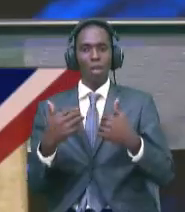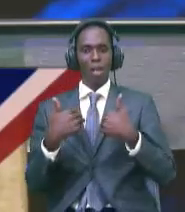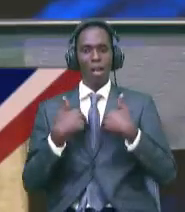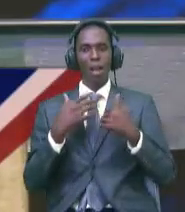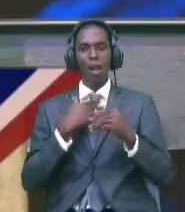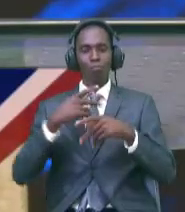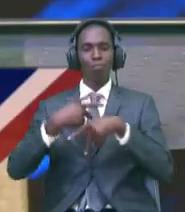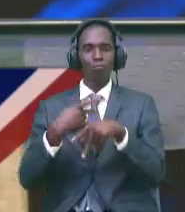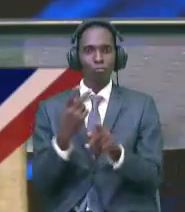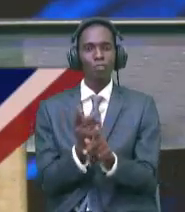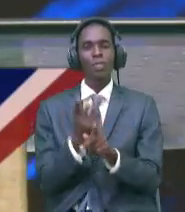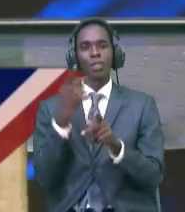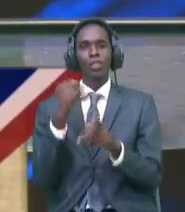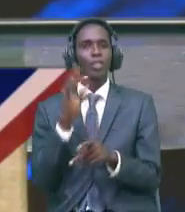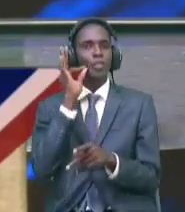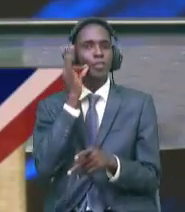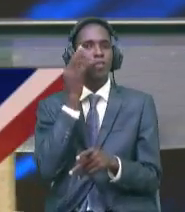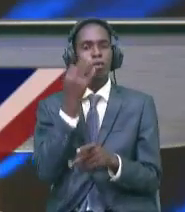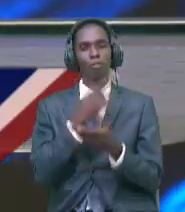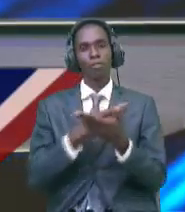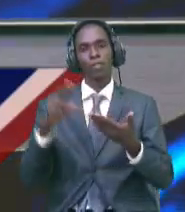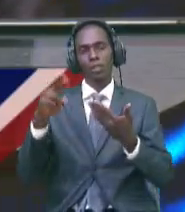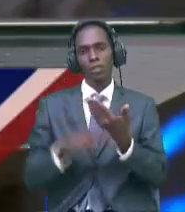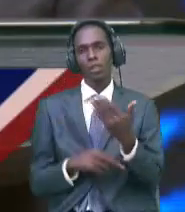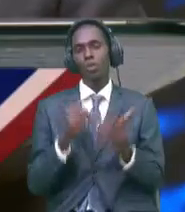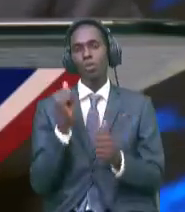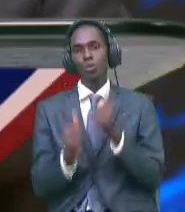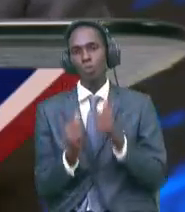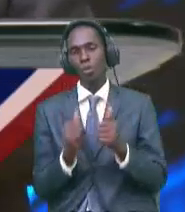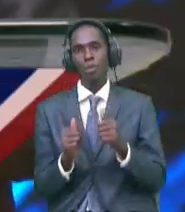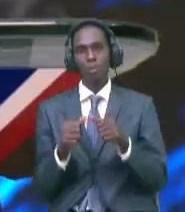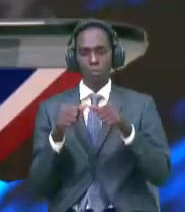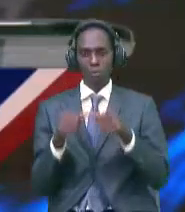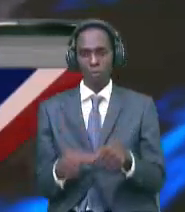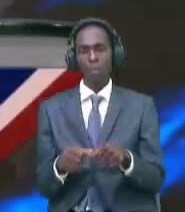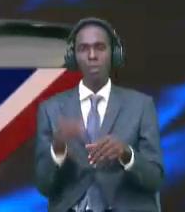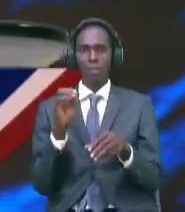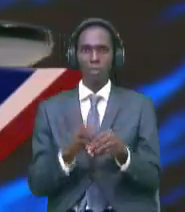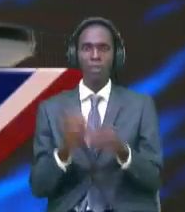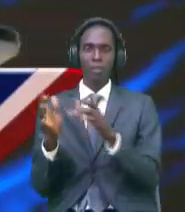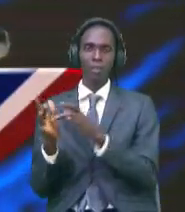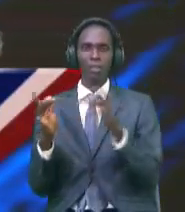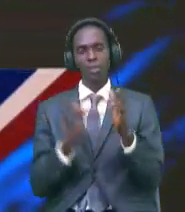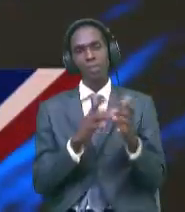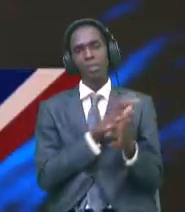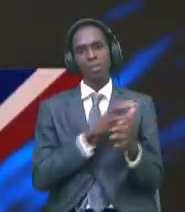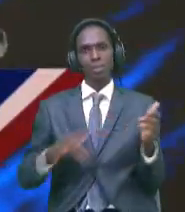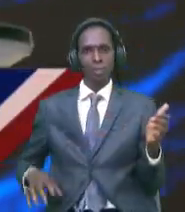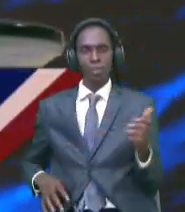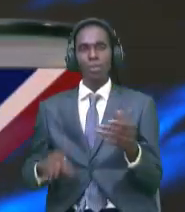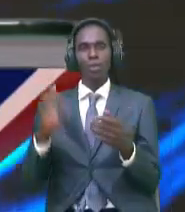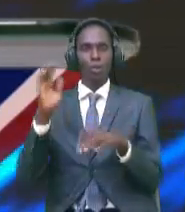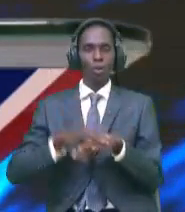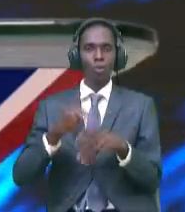produce the fruit of righteousness, which are by Jesus Christ unto the